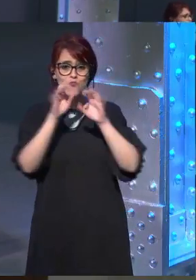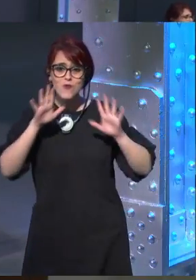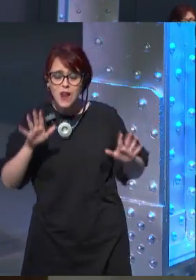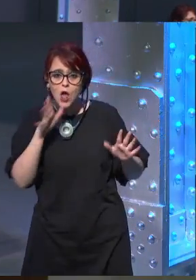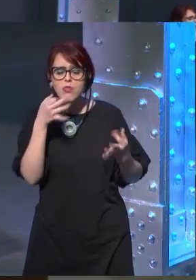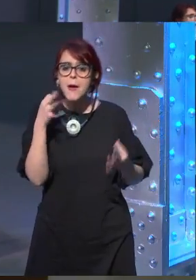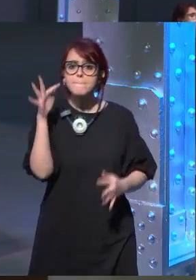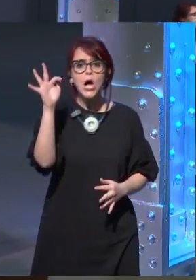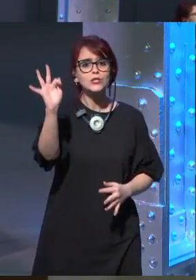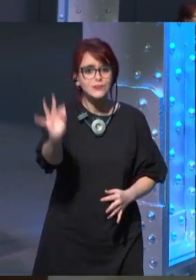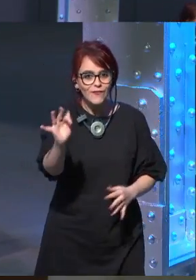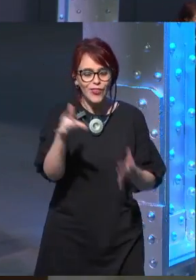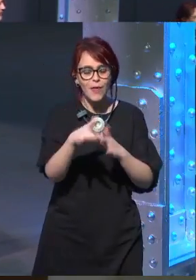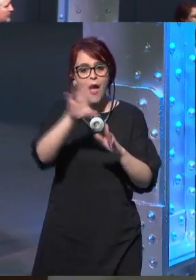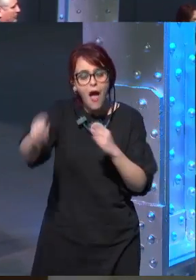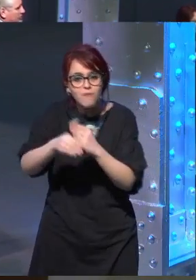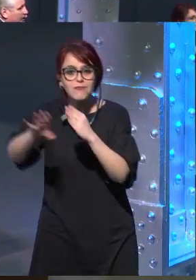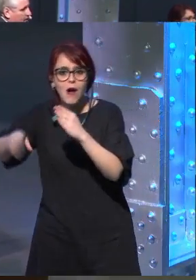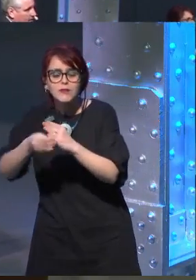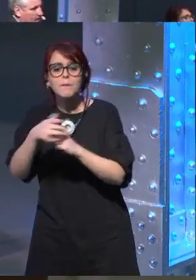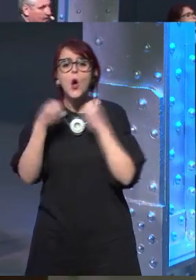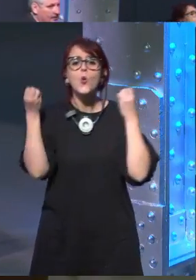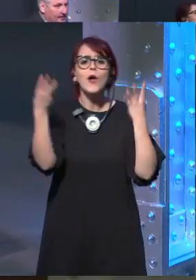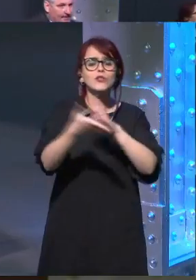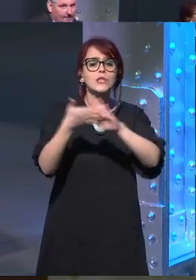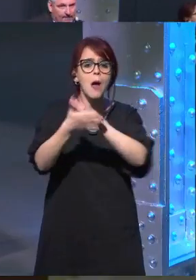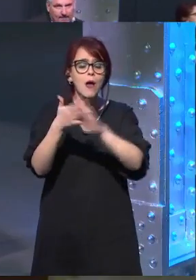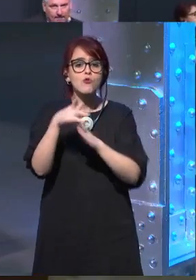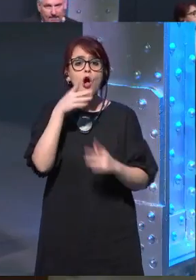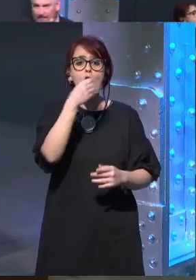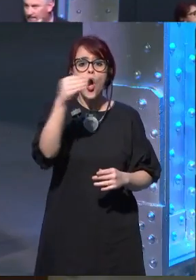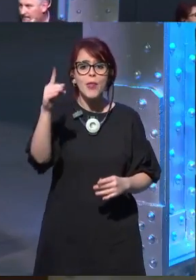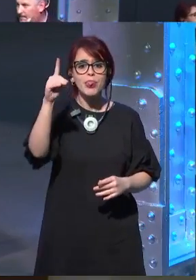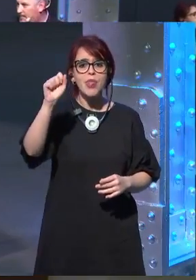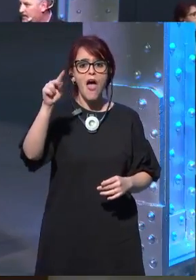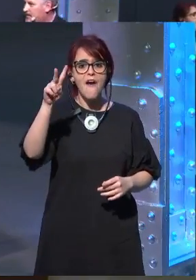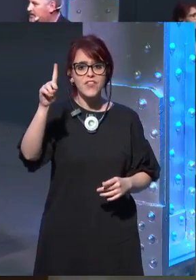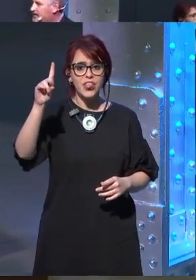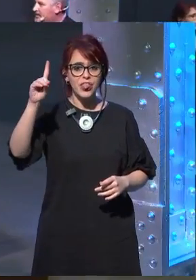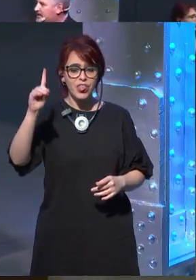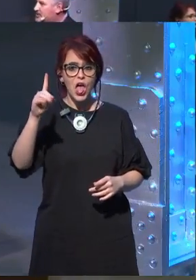remaining positive and being a giver. How many people have ever heard of a young man named David Deutschland?